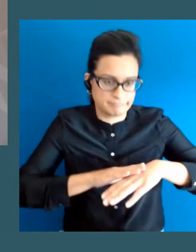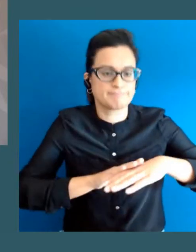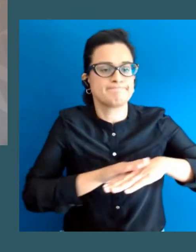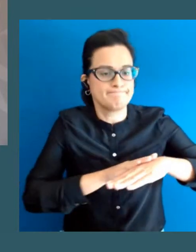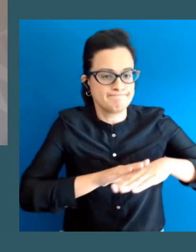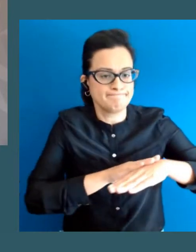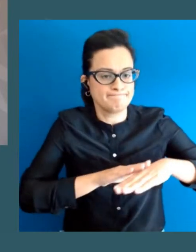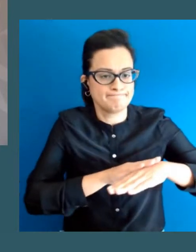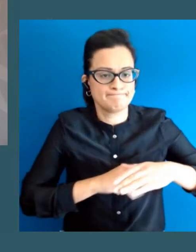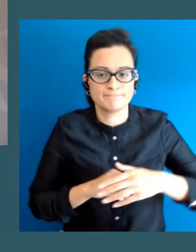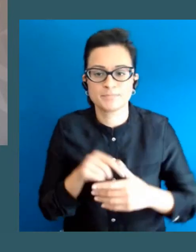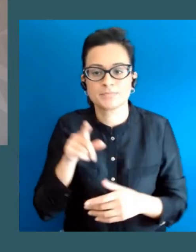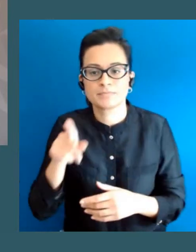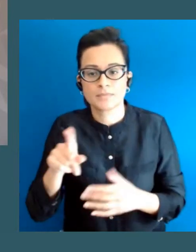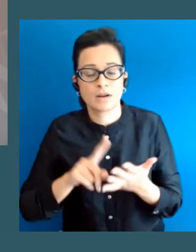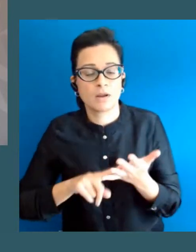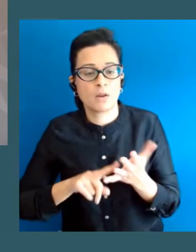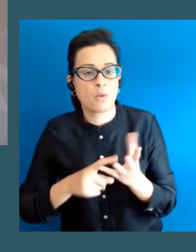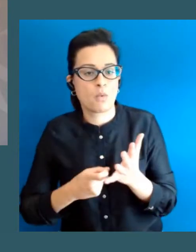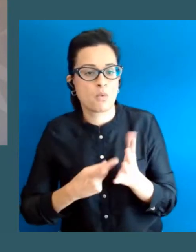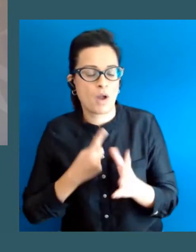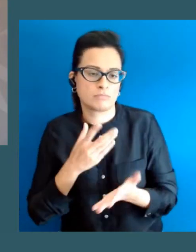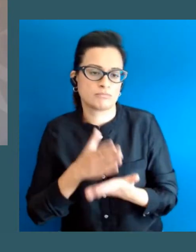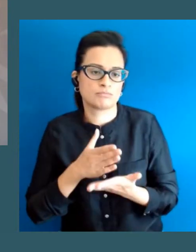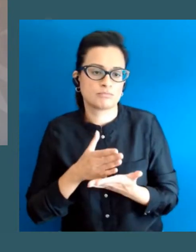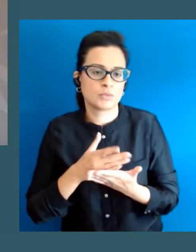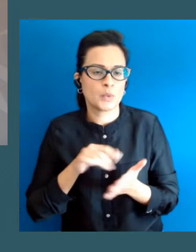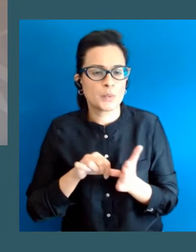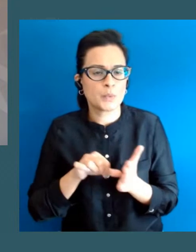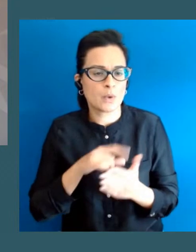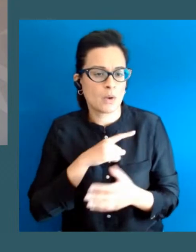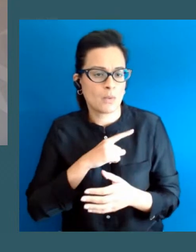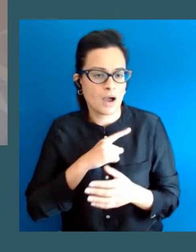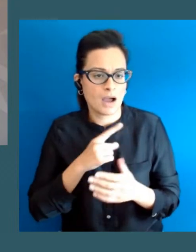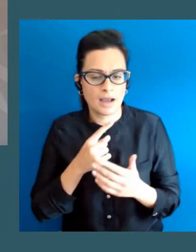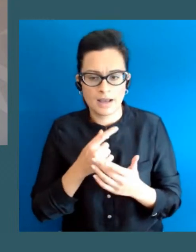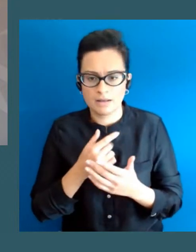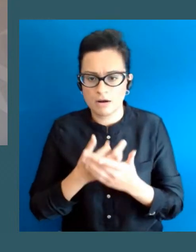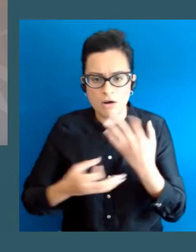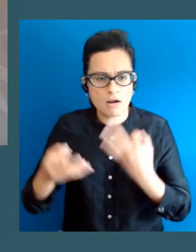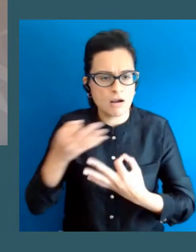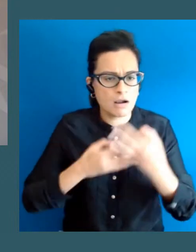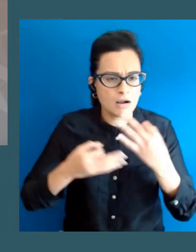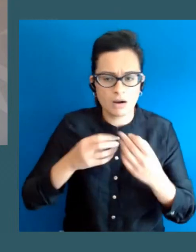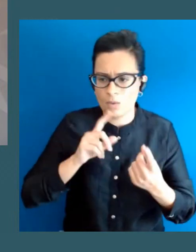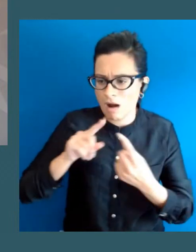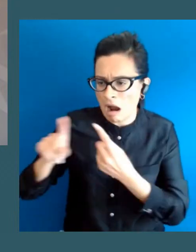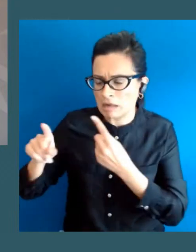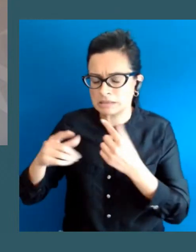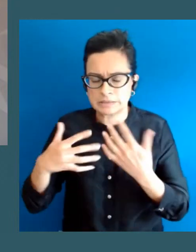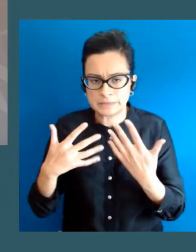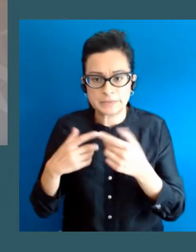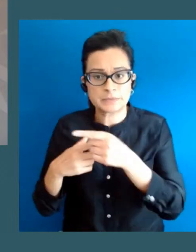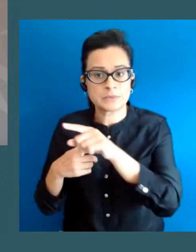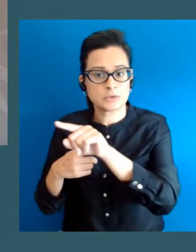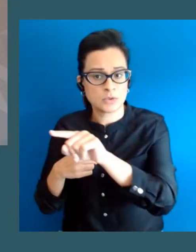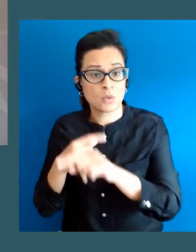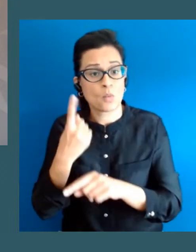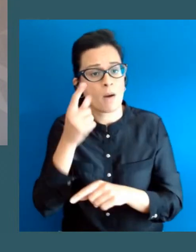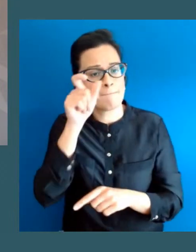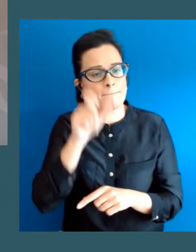absolutely, absolutely. And it's difficult, isn't it, trying to get all those answers. Someone has highlighted also kind